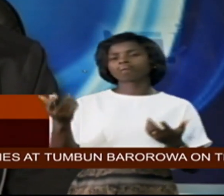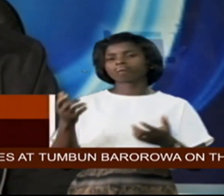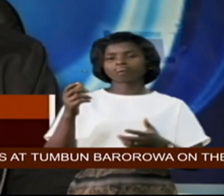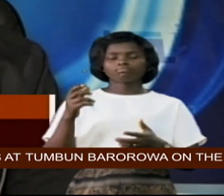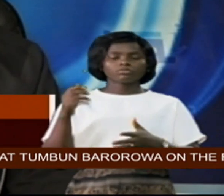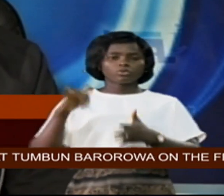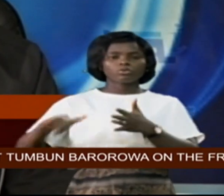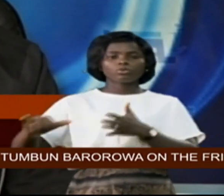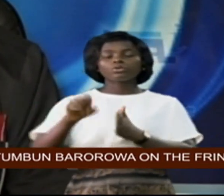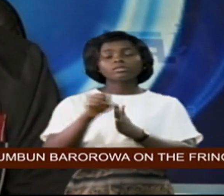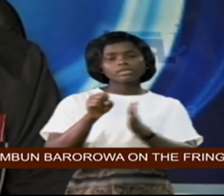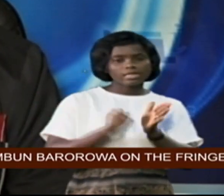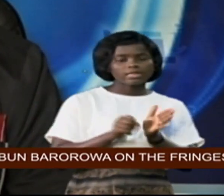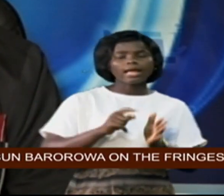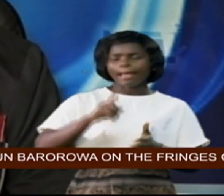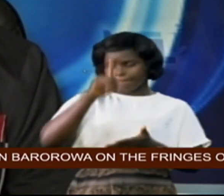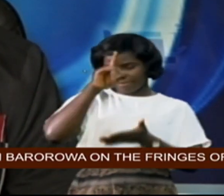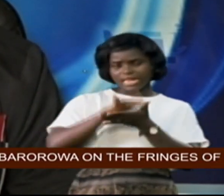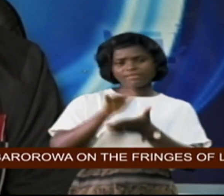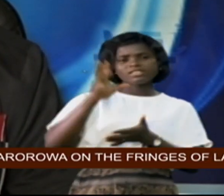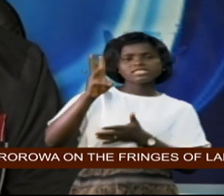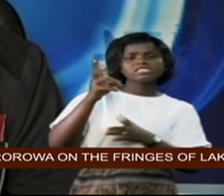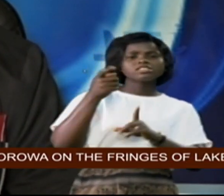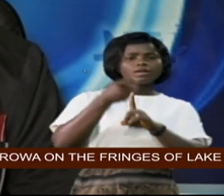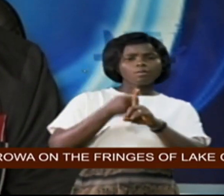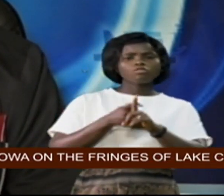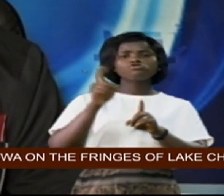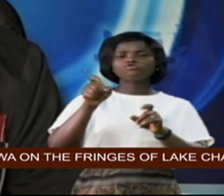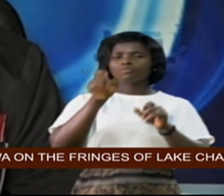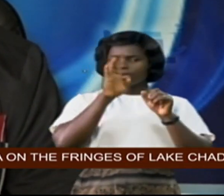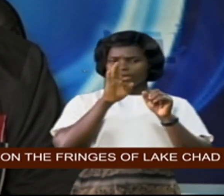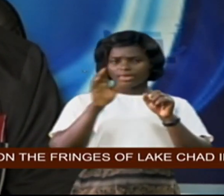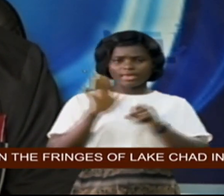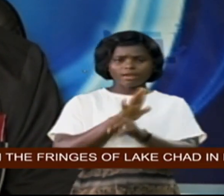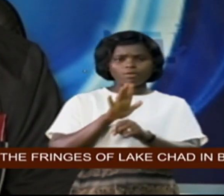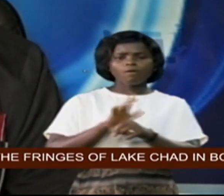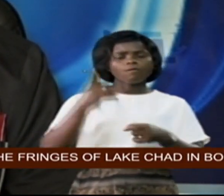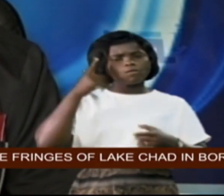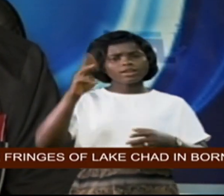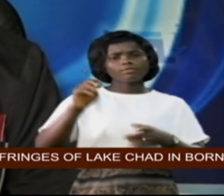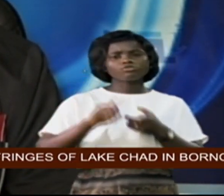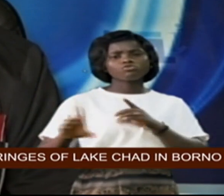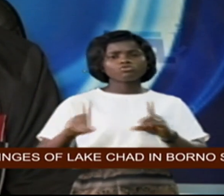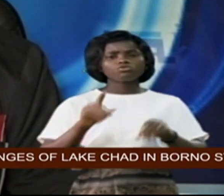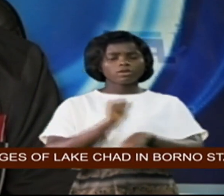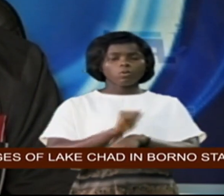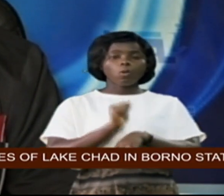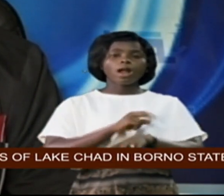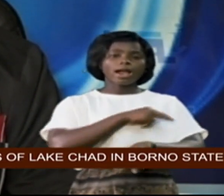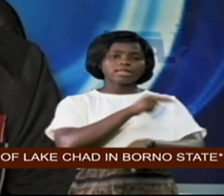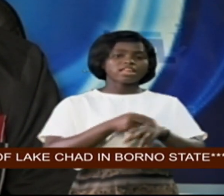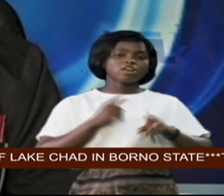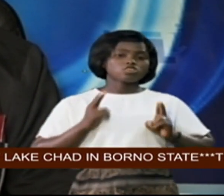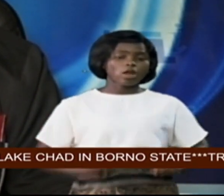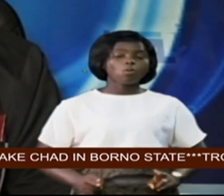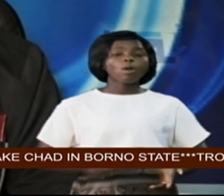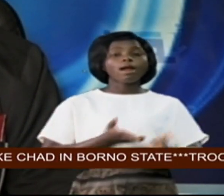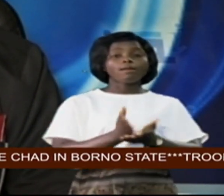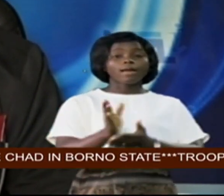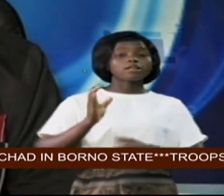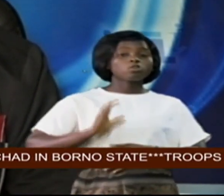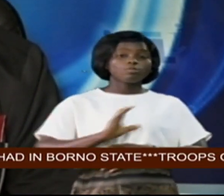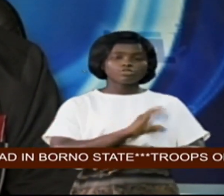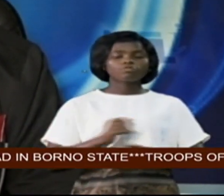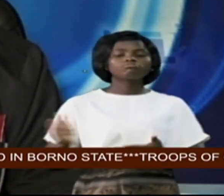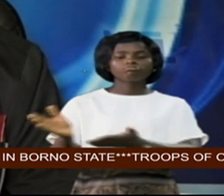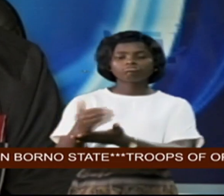So I believe 6 months should be enough for the panels to finish their work, and the National Human Rights Commission will collate the